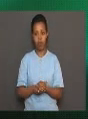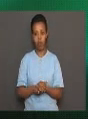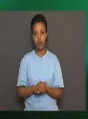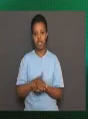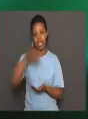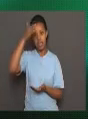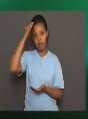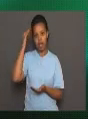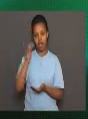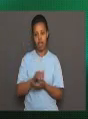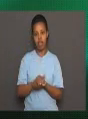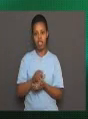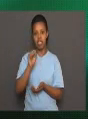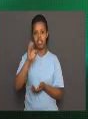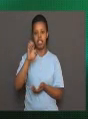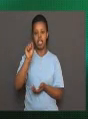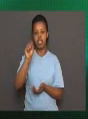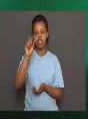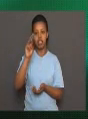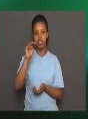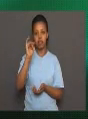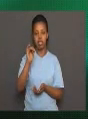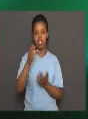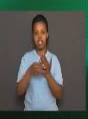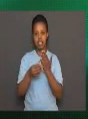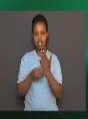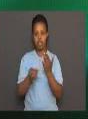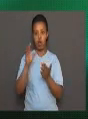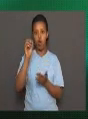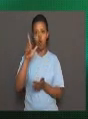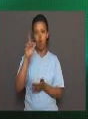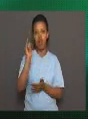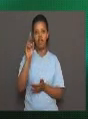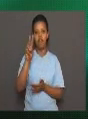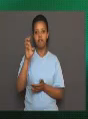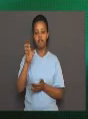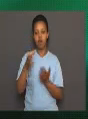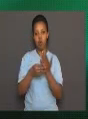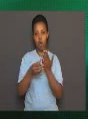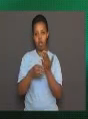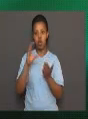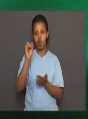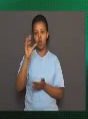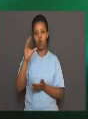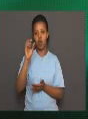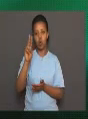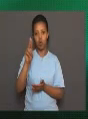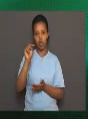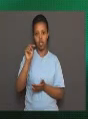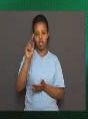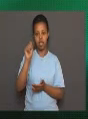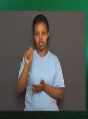Butter, sesame oil, olive oil, coconuts, and